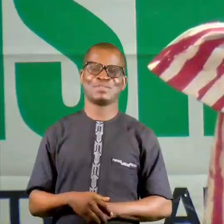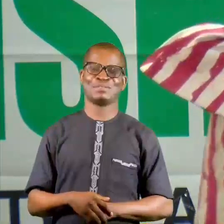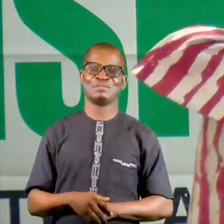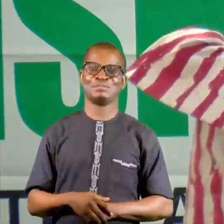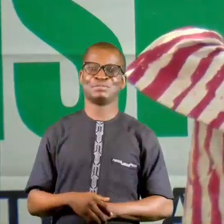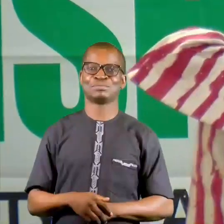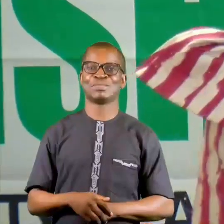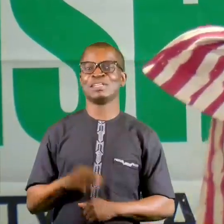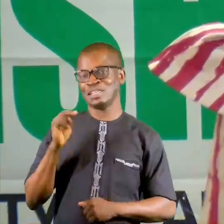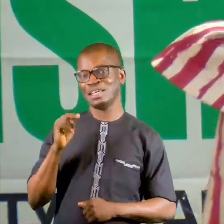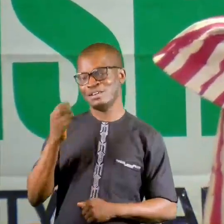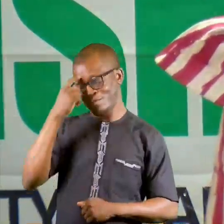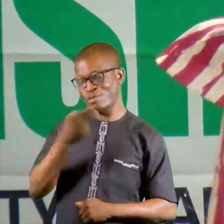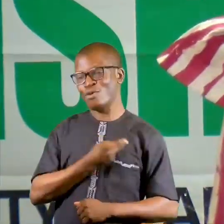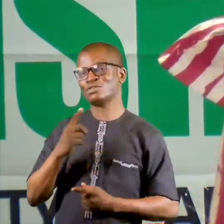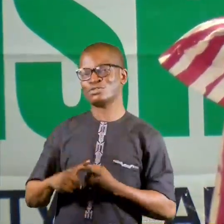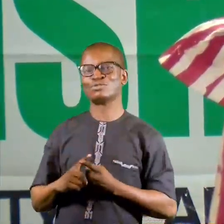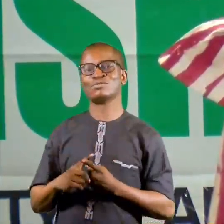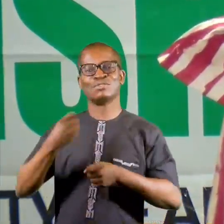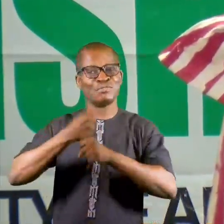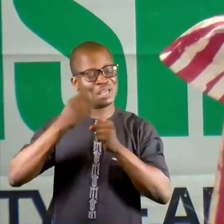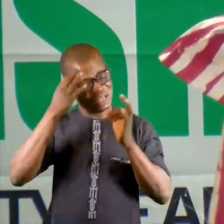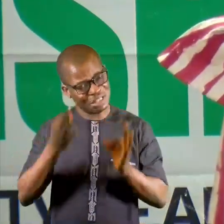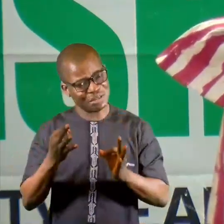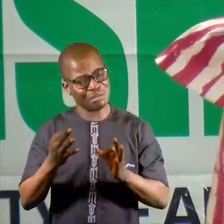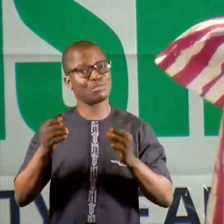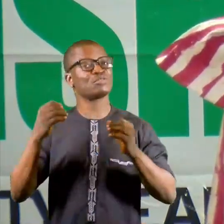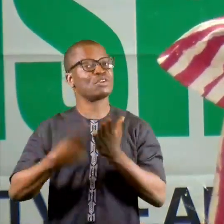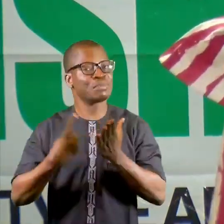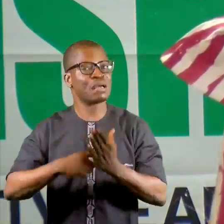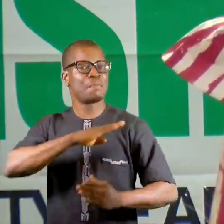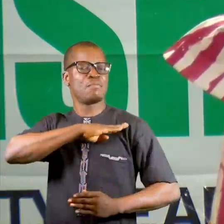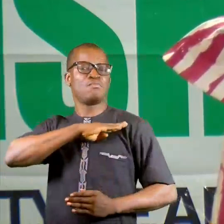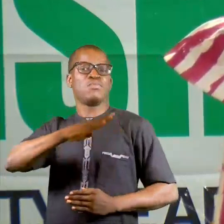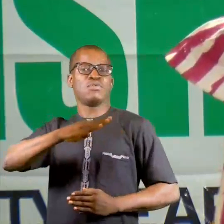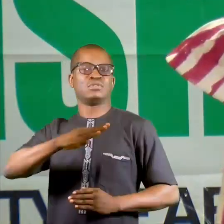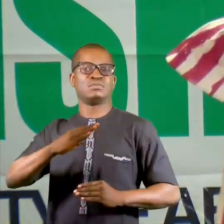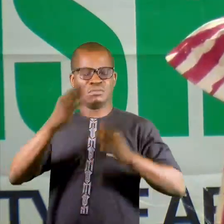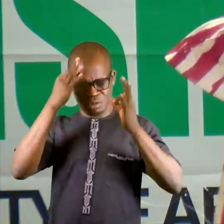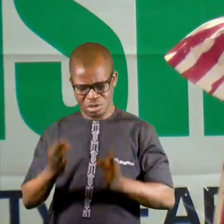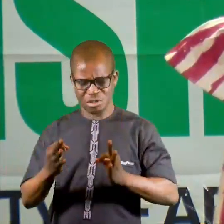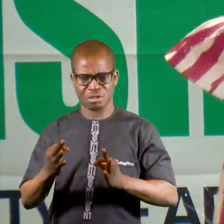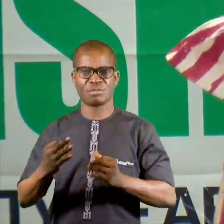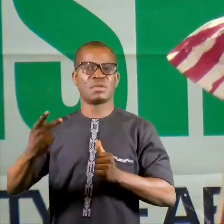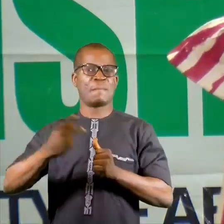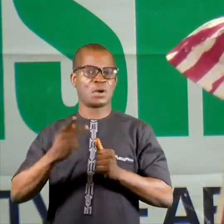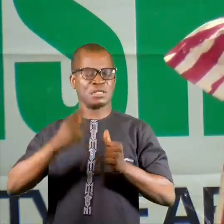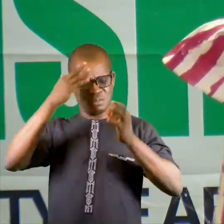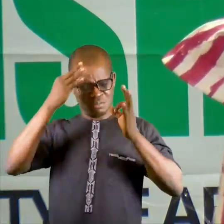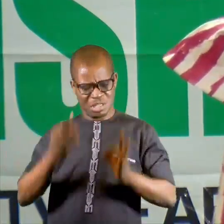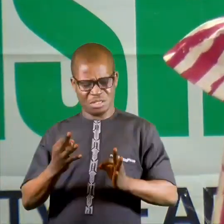Every day presents us with the need to make decisions. It could be courageous decisions, priority decisions,